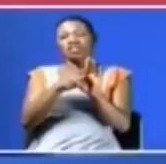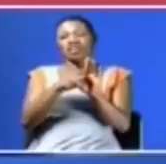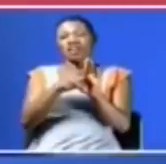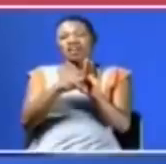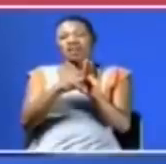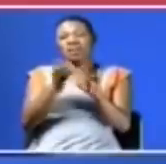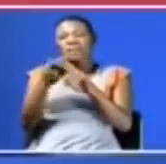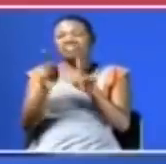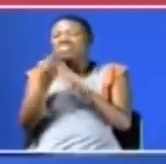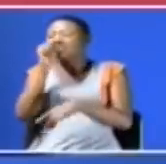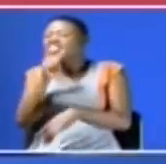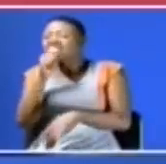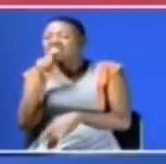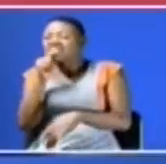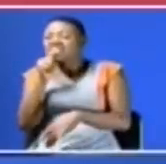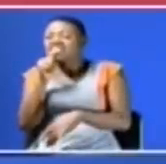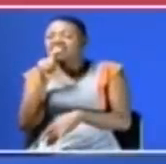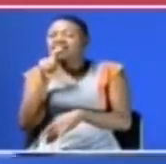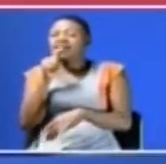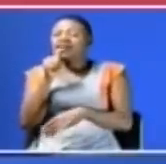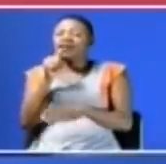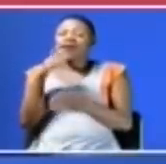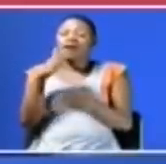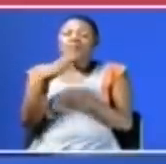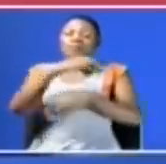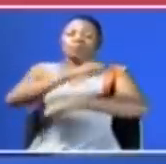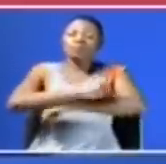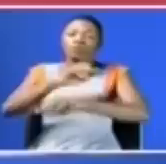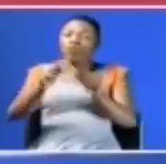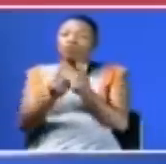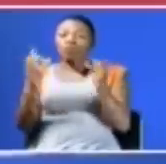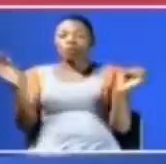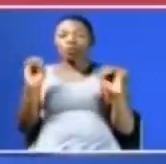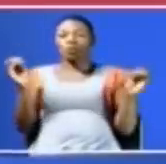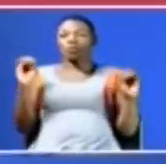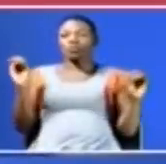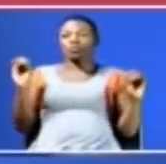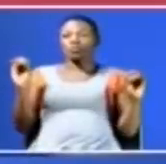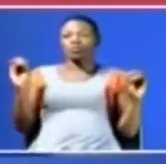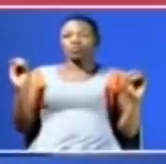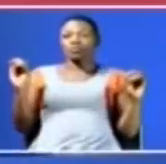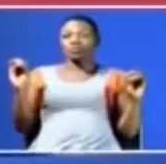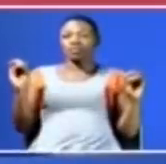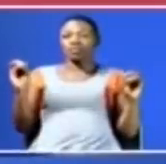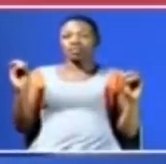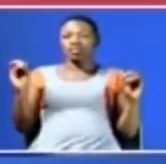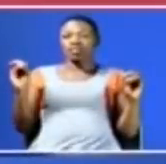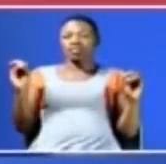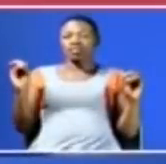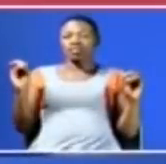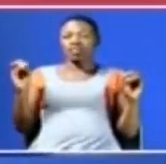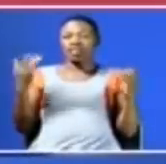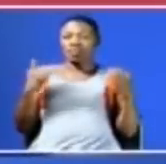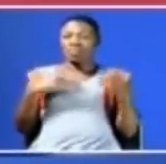been a secret task force of bureaucrats and all manner of people. We don't know what they are doing. There's no conversation. Yeah. And I raised